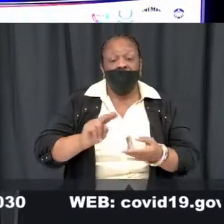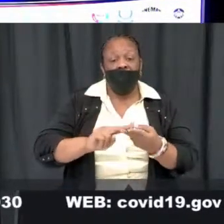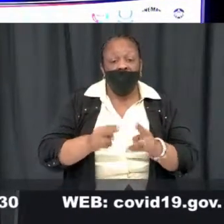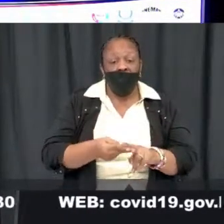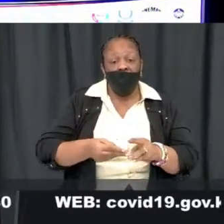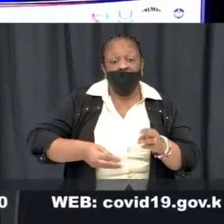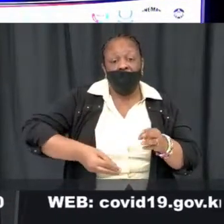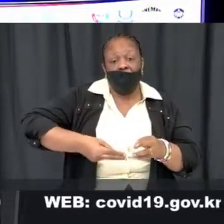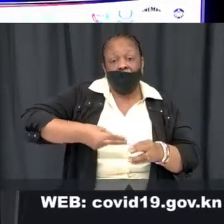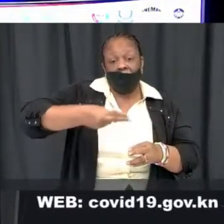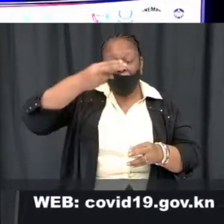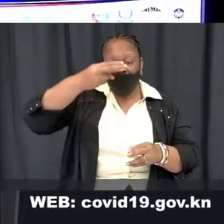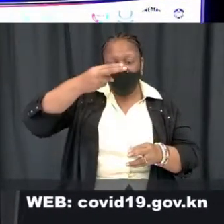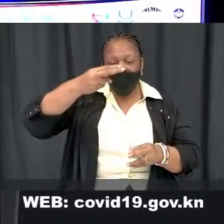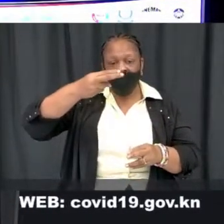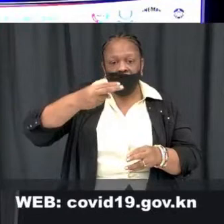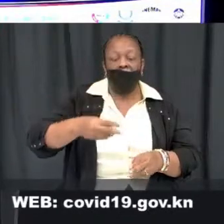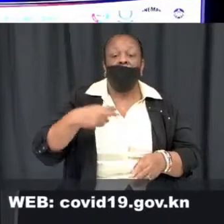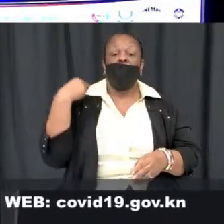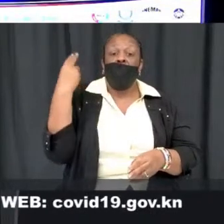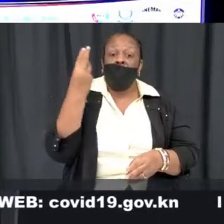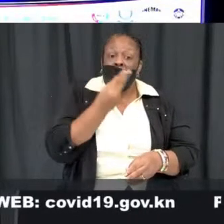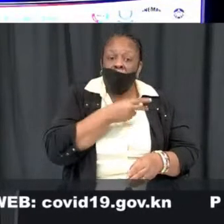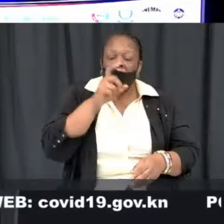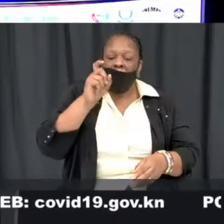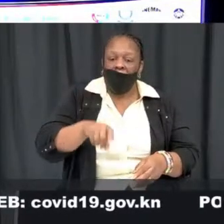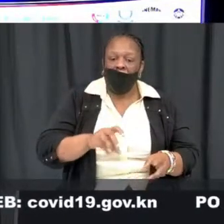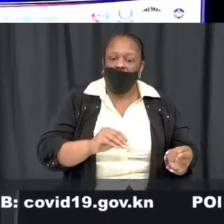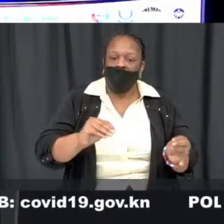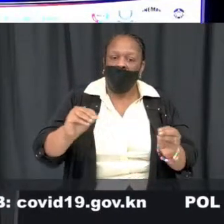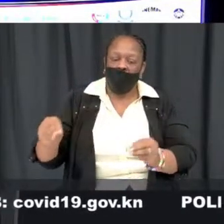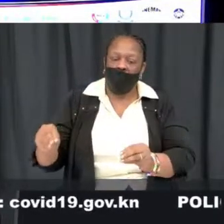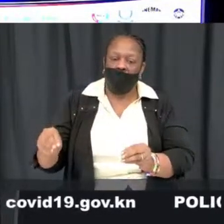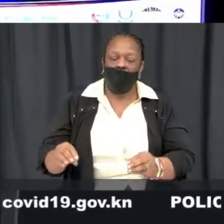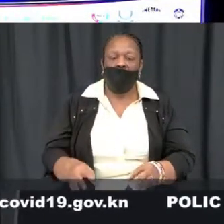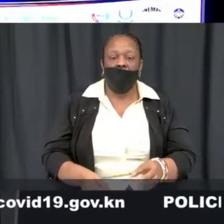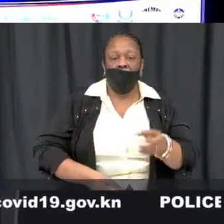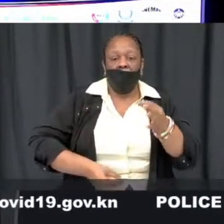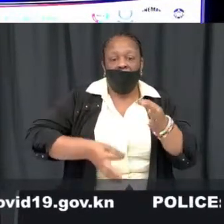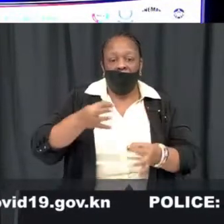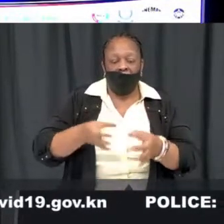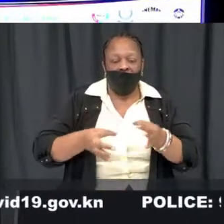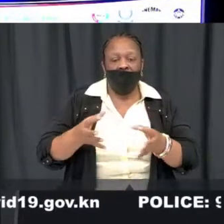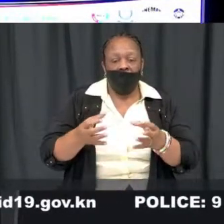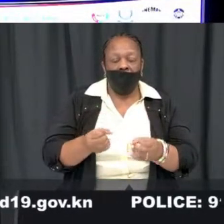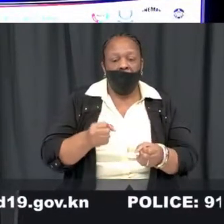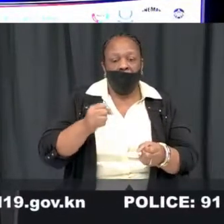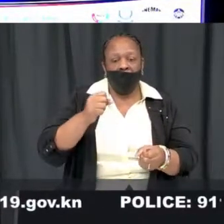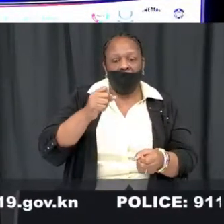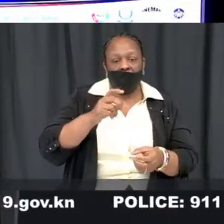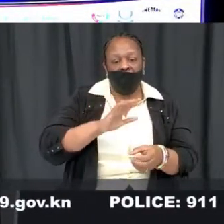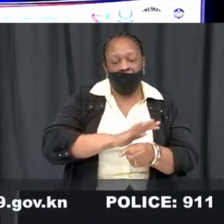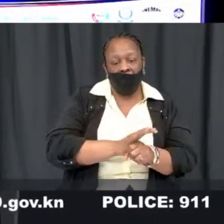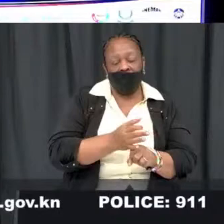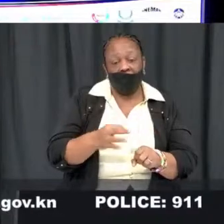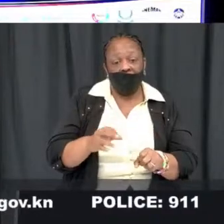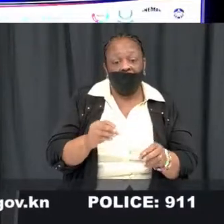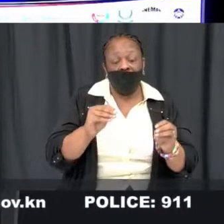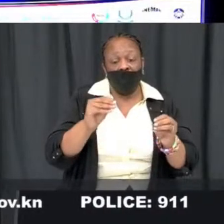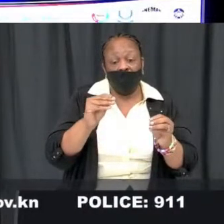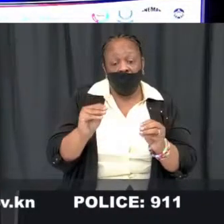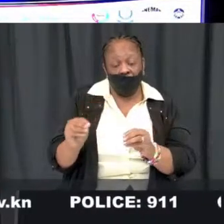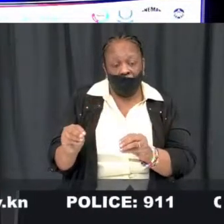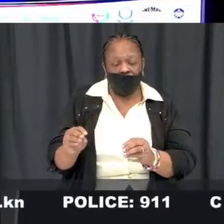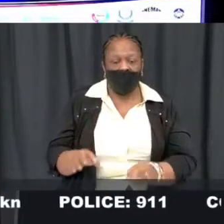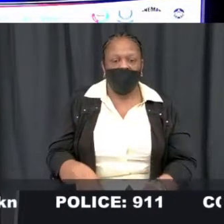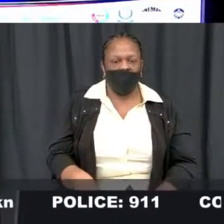the ones that have to move in order for the virus to move. And so I'm making a strong appeal to everyone. Let us think